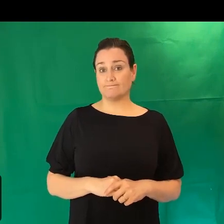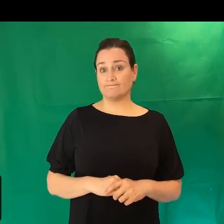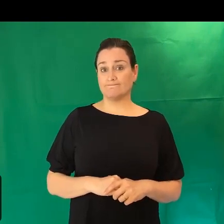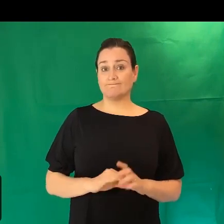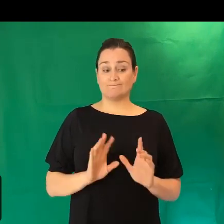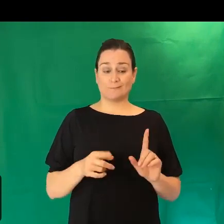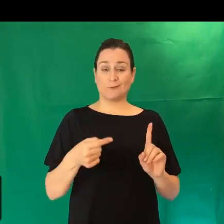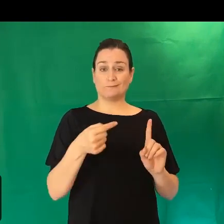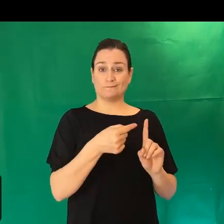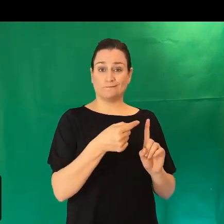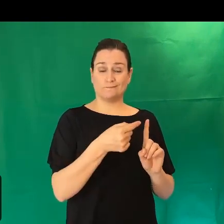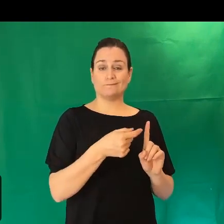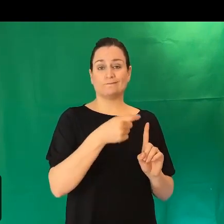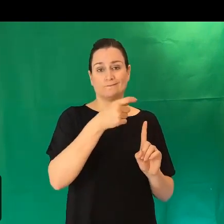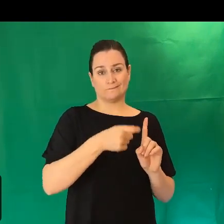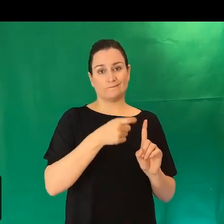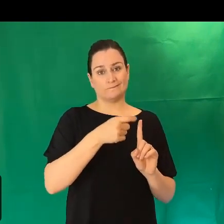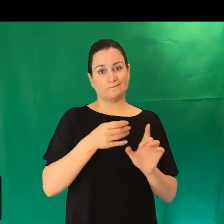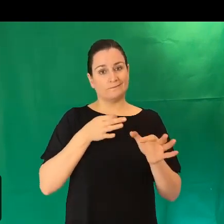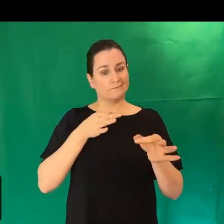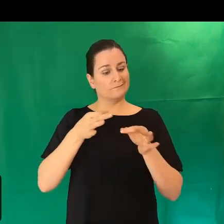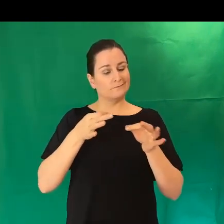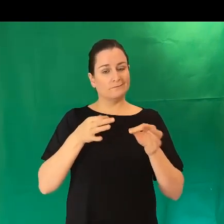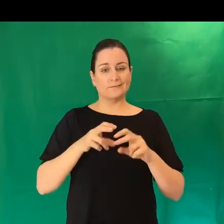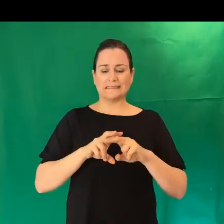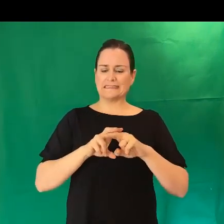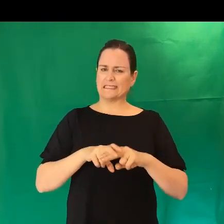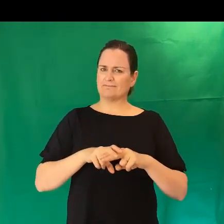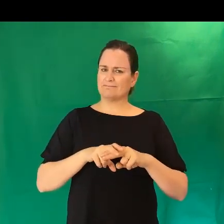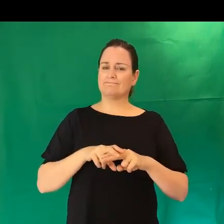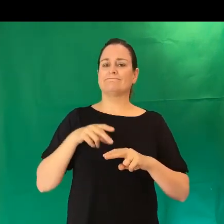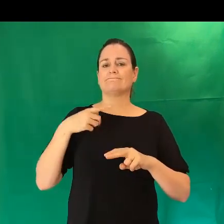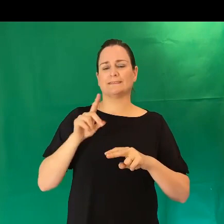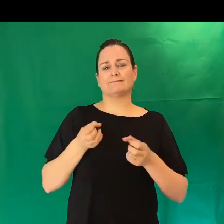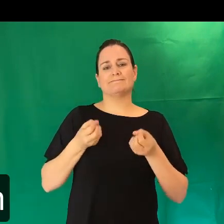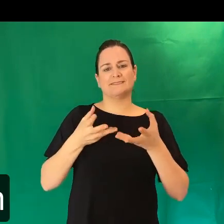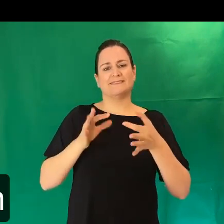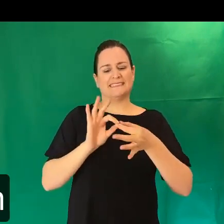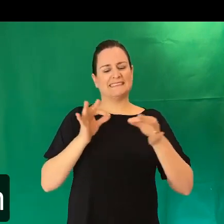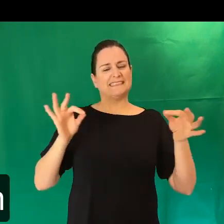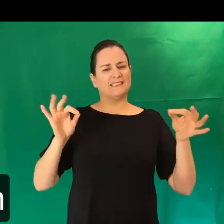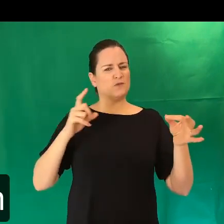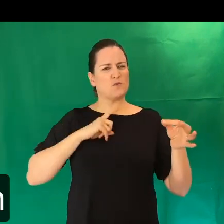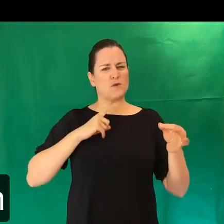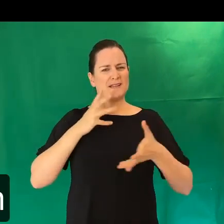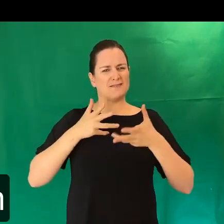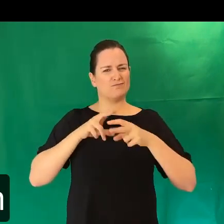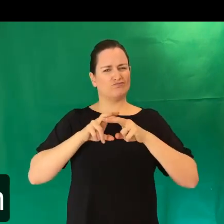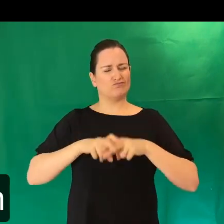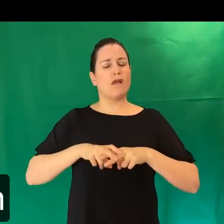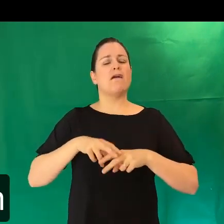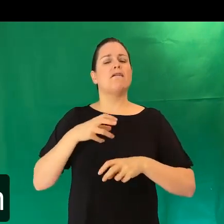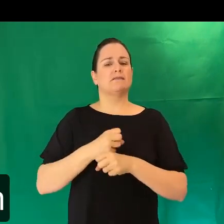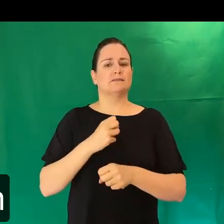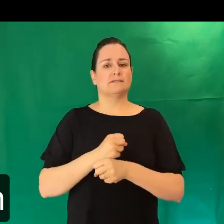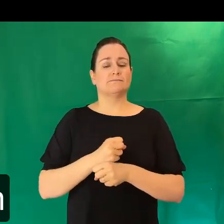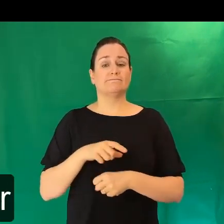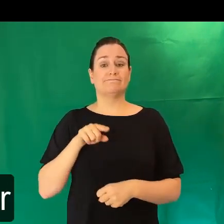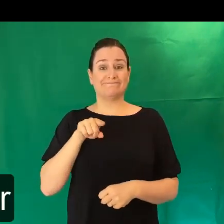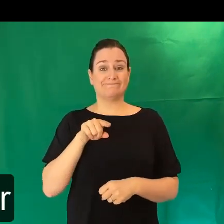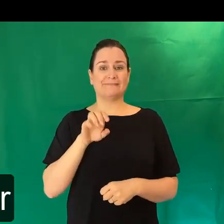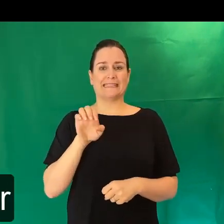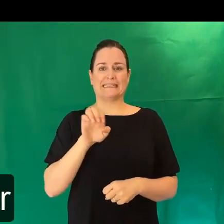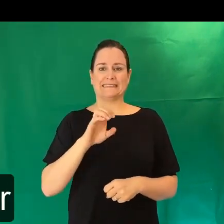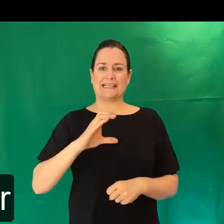Okay. The signer is demonstrating the lexical sign and then putting it in a context. This is from a signer from